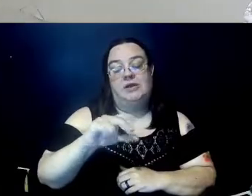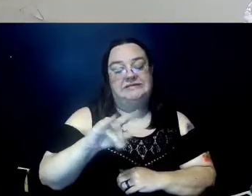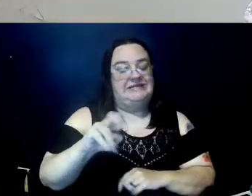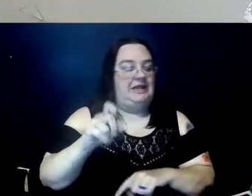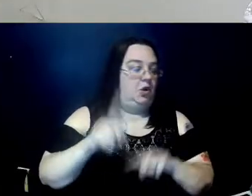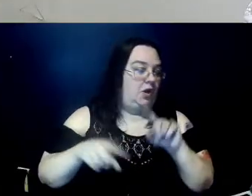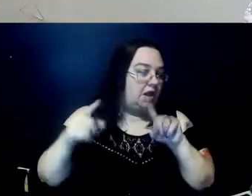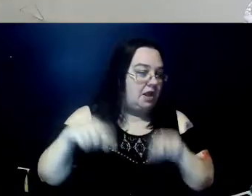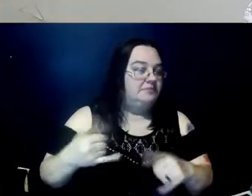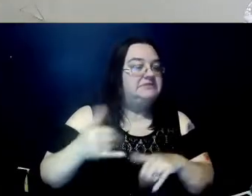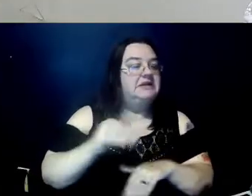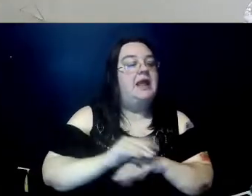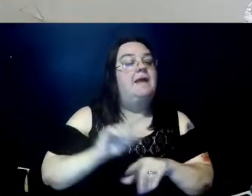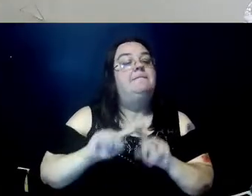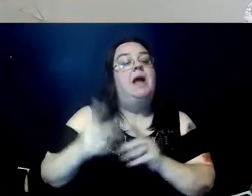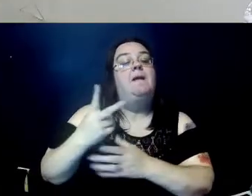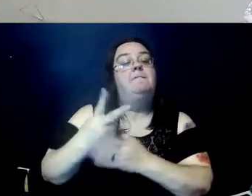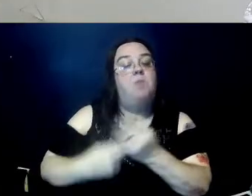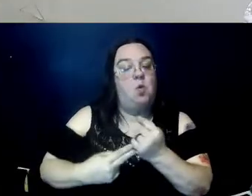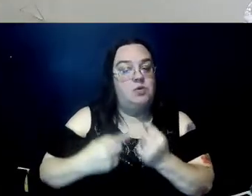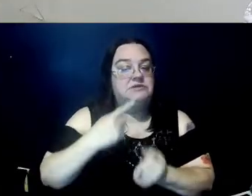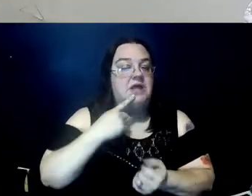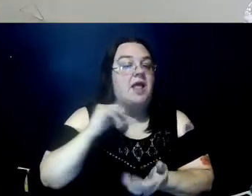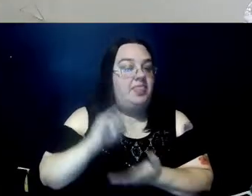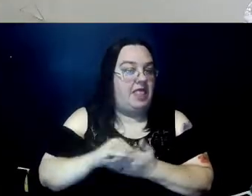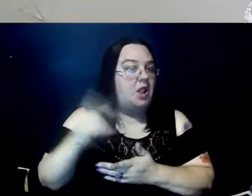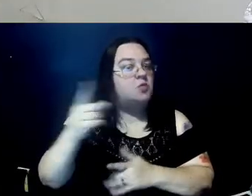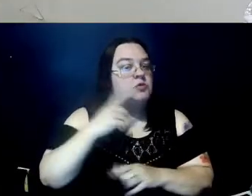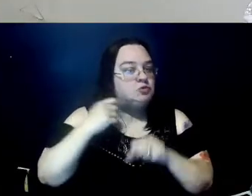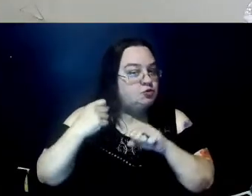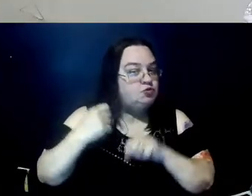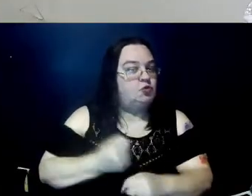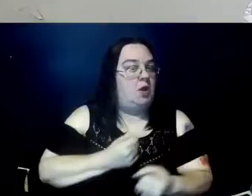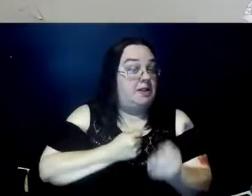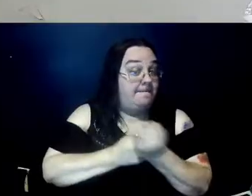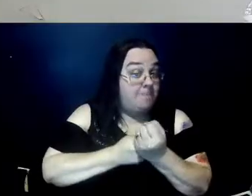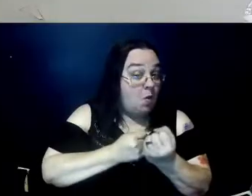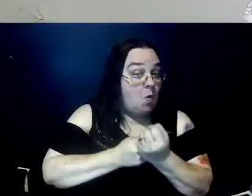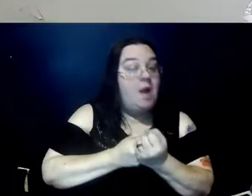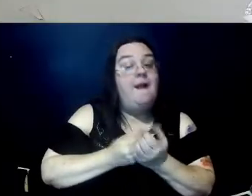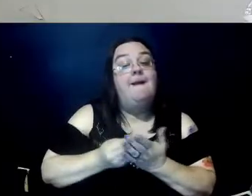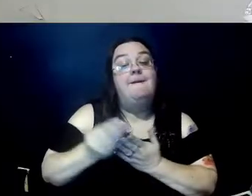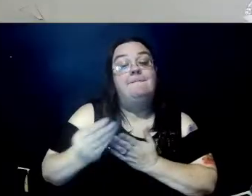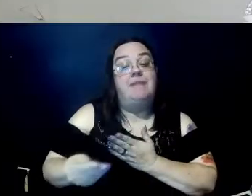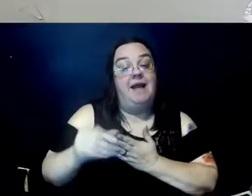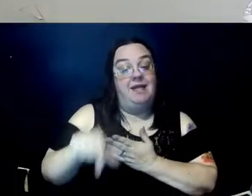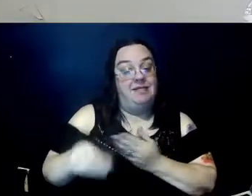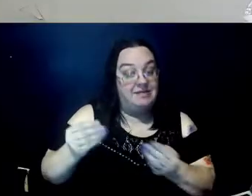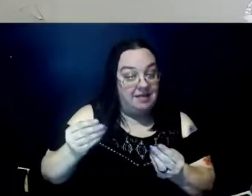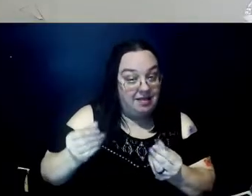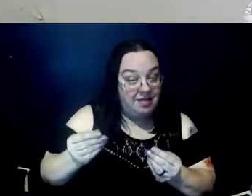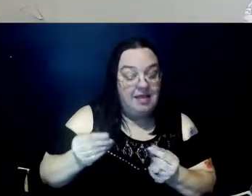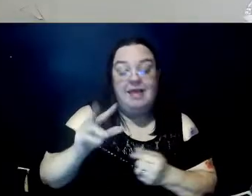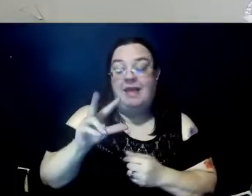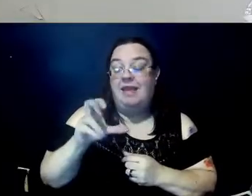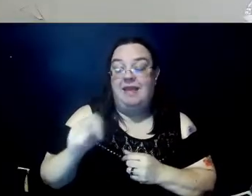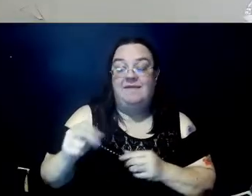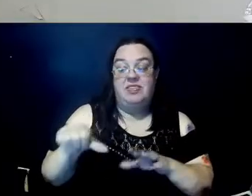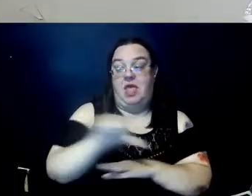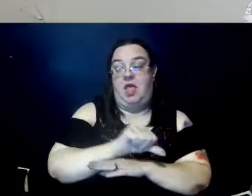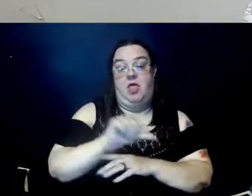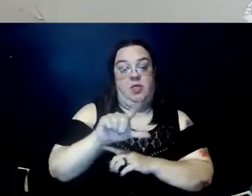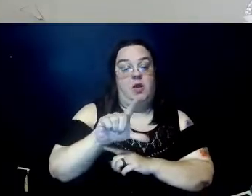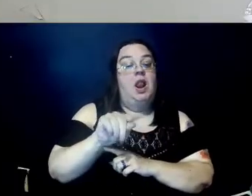but they both said that they very strongly support buying this land, buying even the other lots